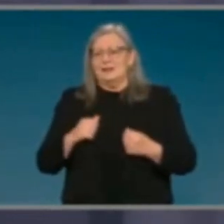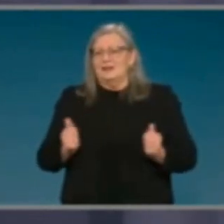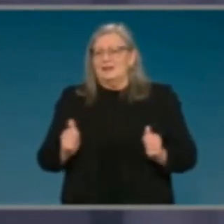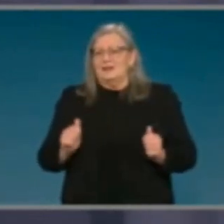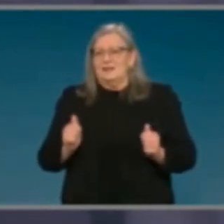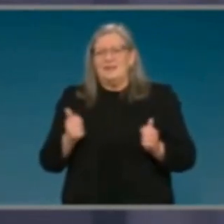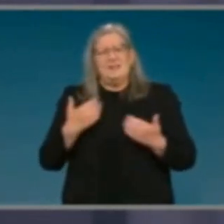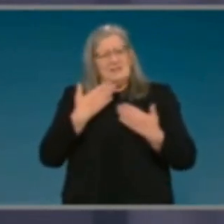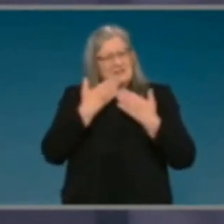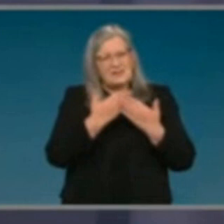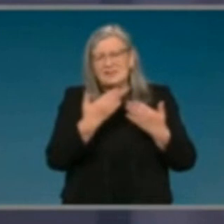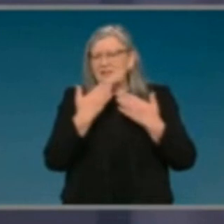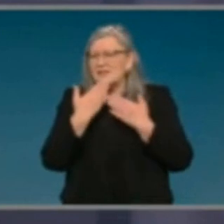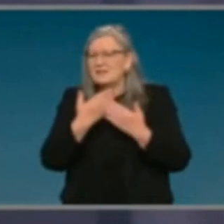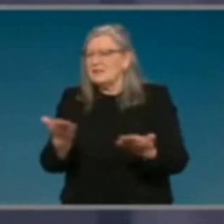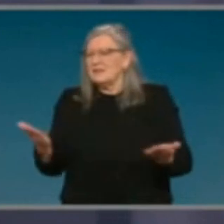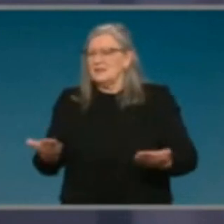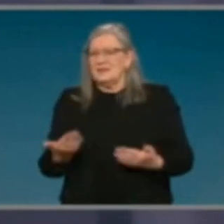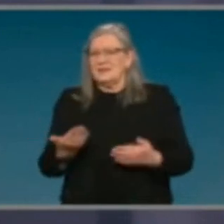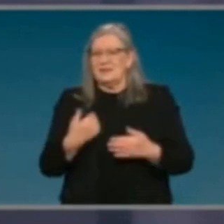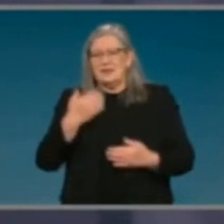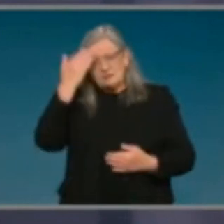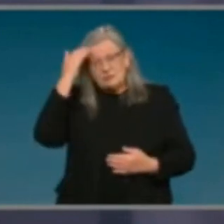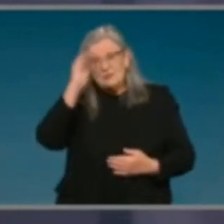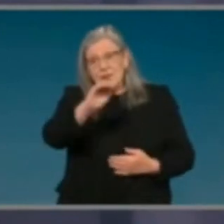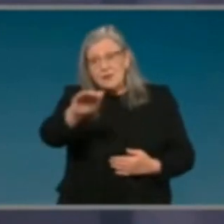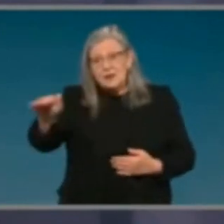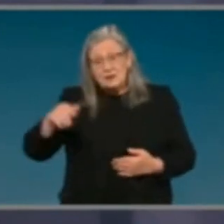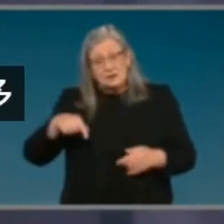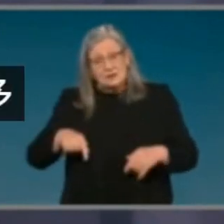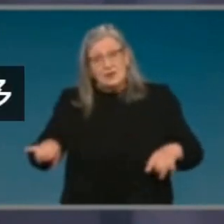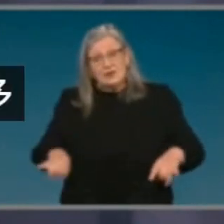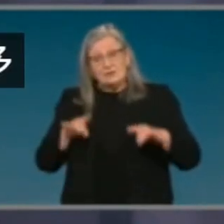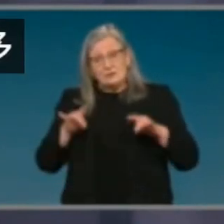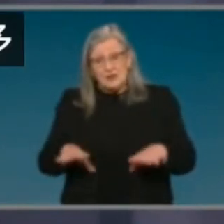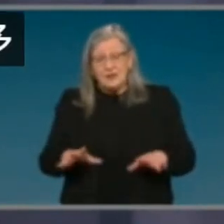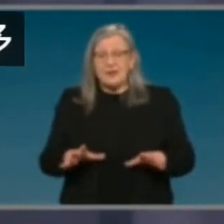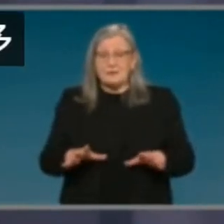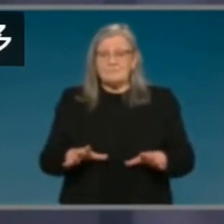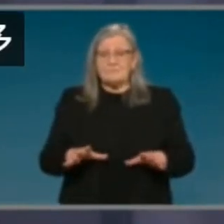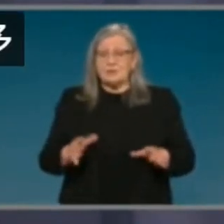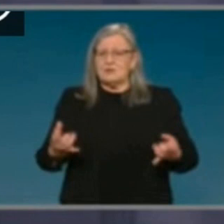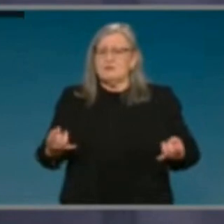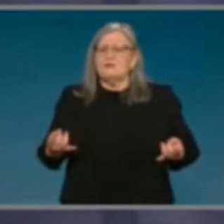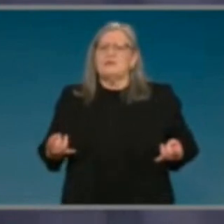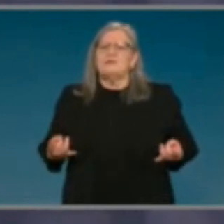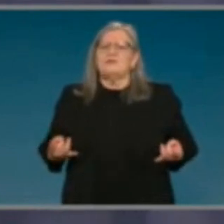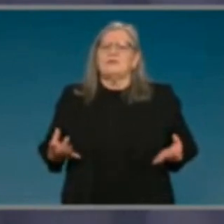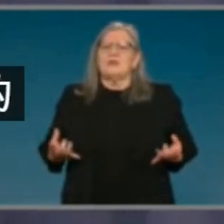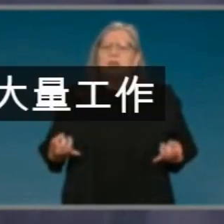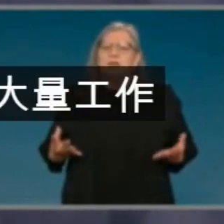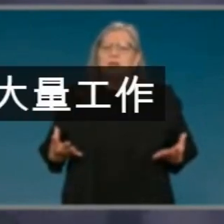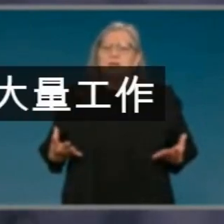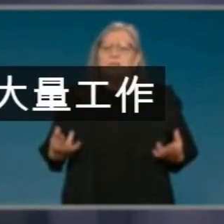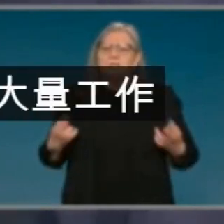are vastly better prepared than the overwhelming majority of the world. And I say that with great respect to